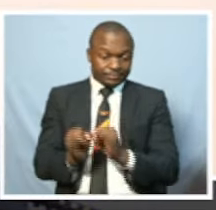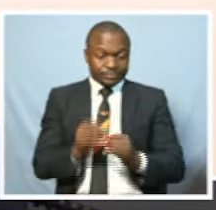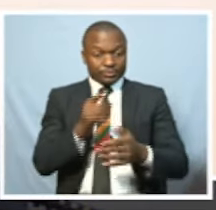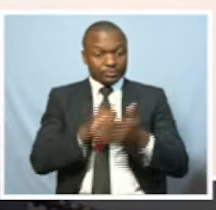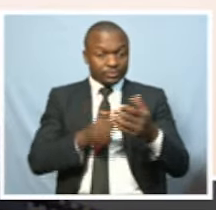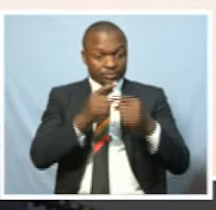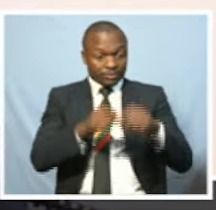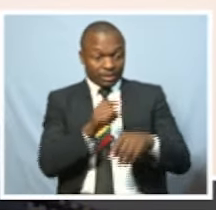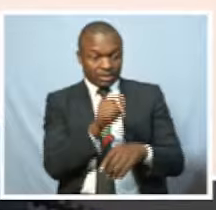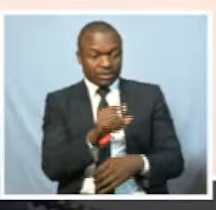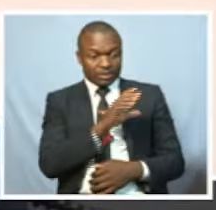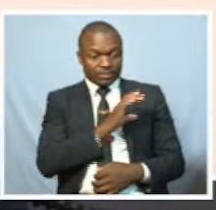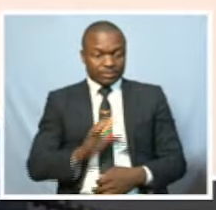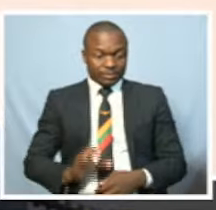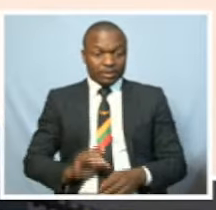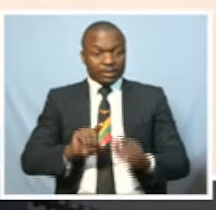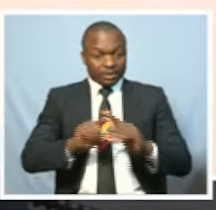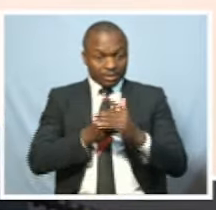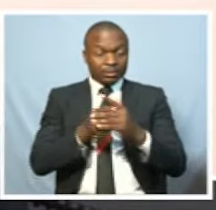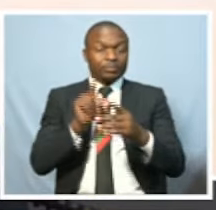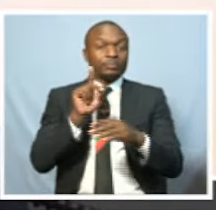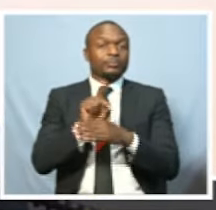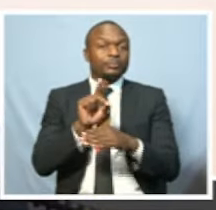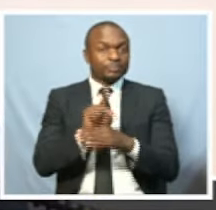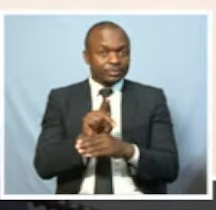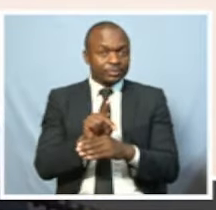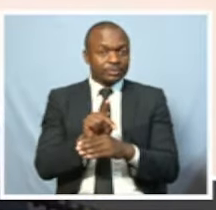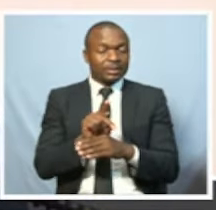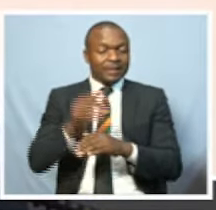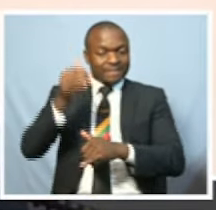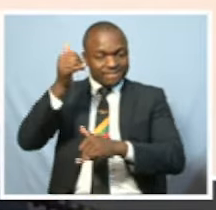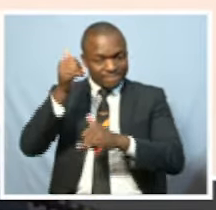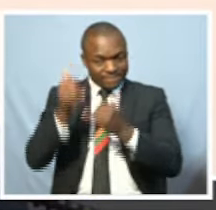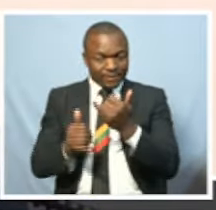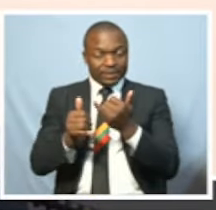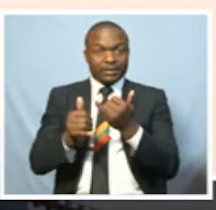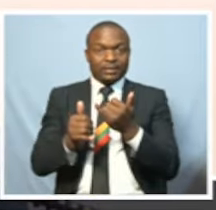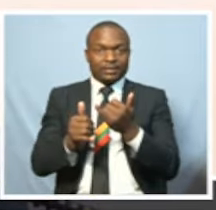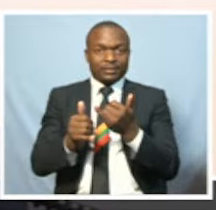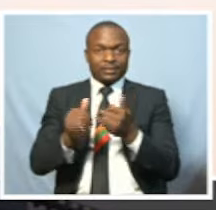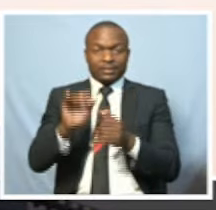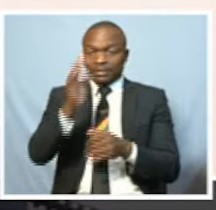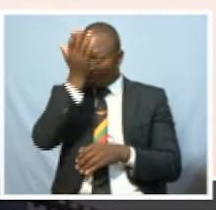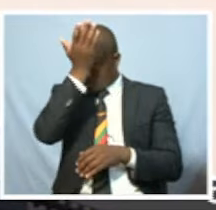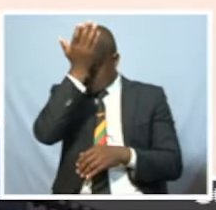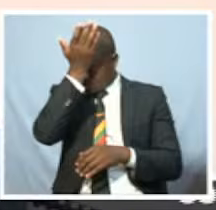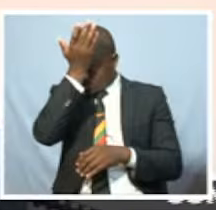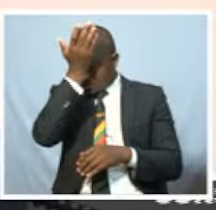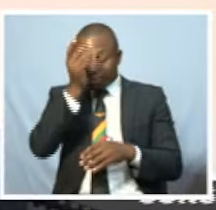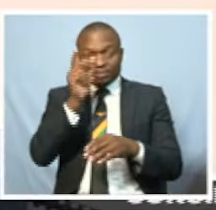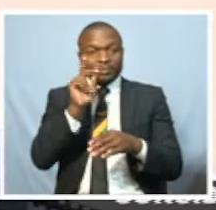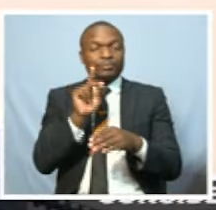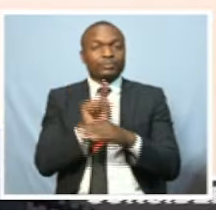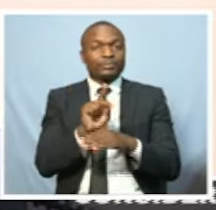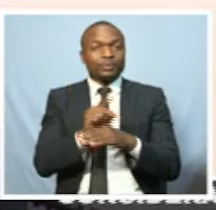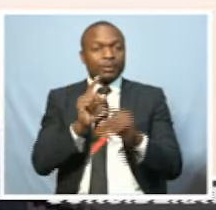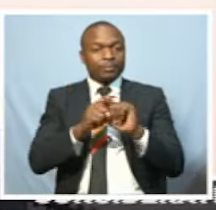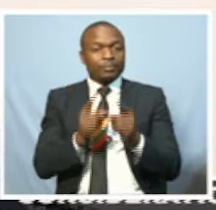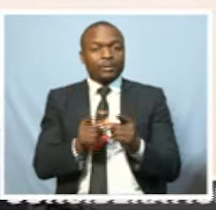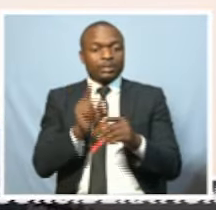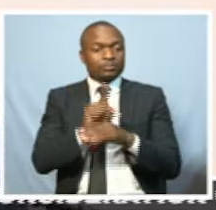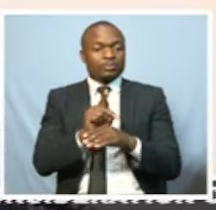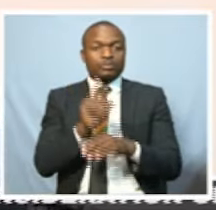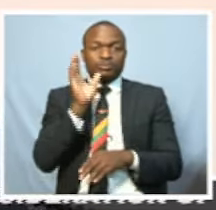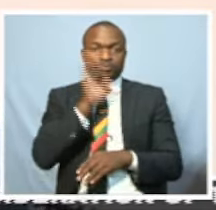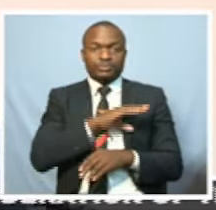this contractor started the project and he ended the end date of the project, but the project was not what he